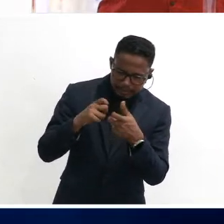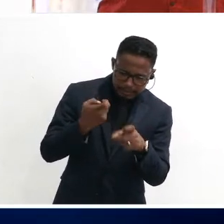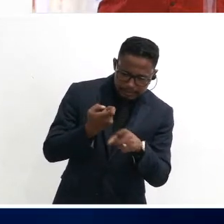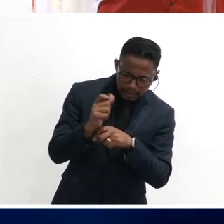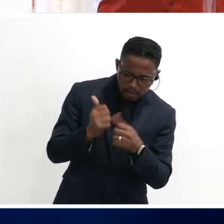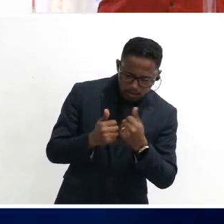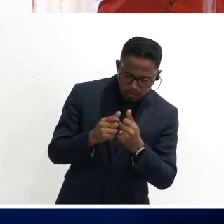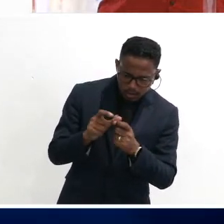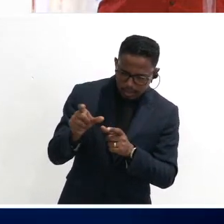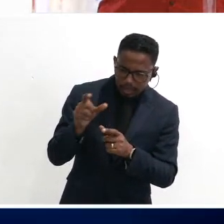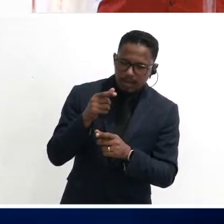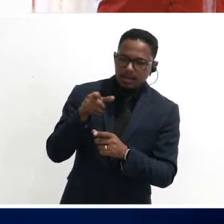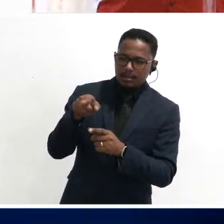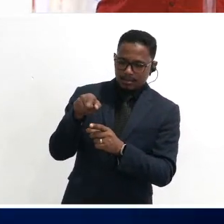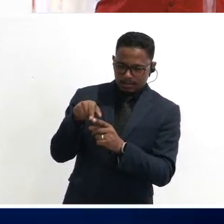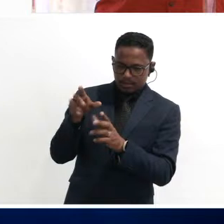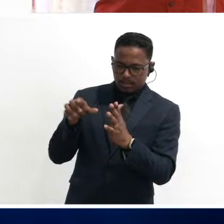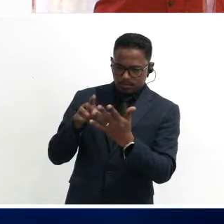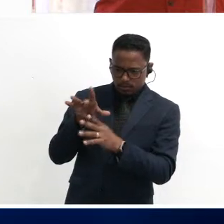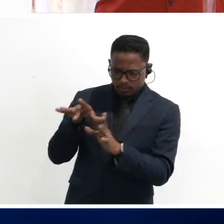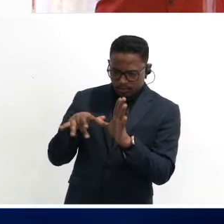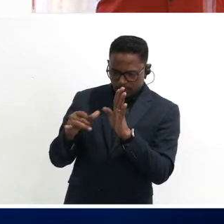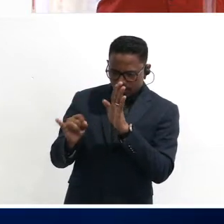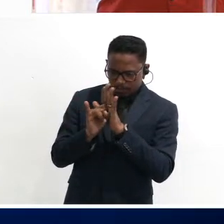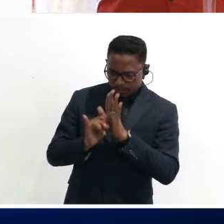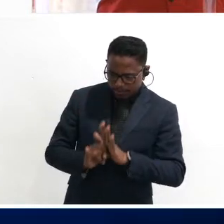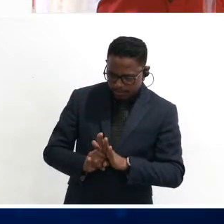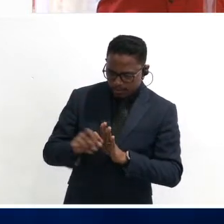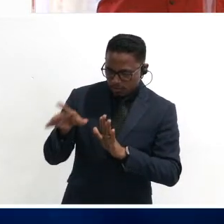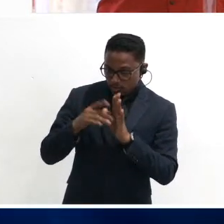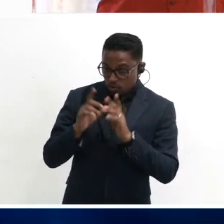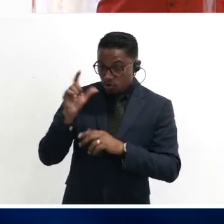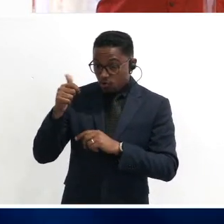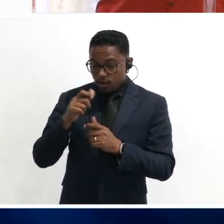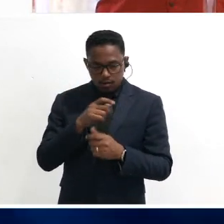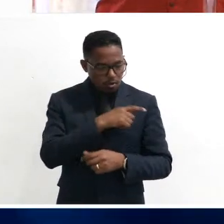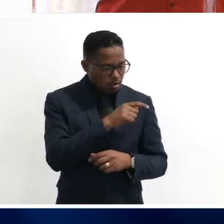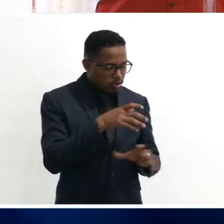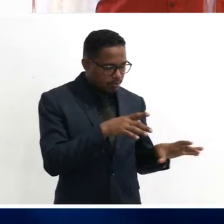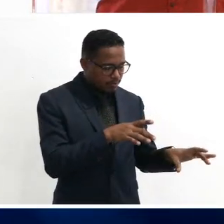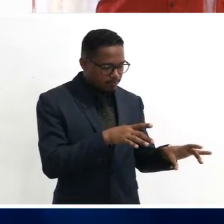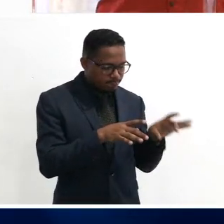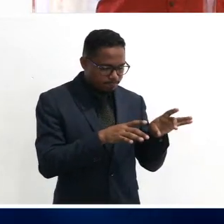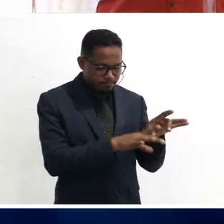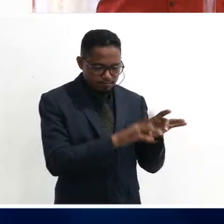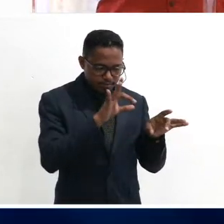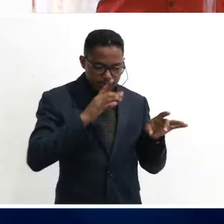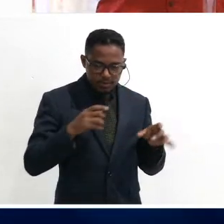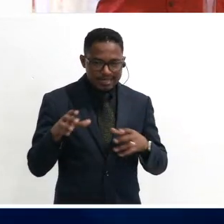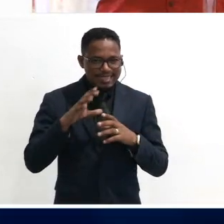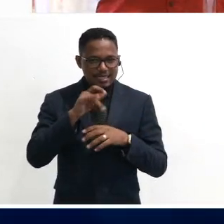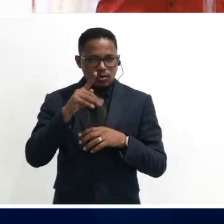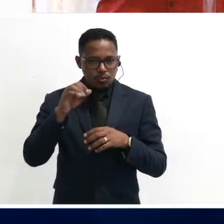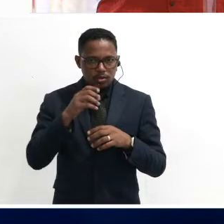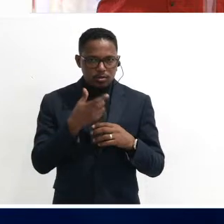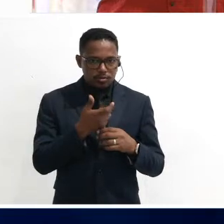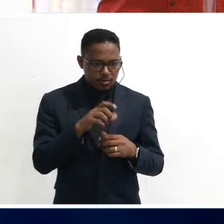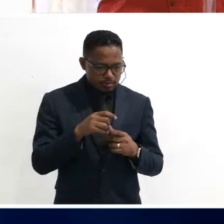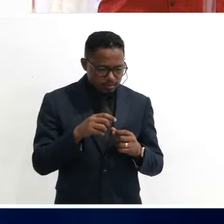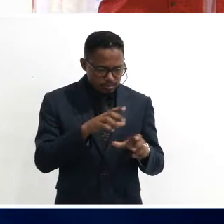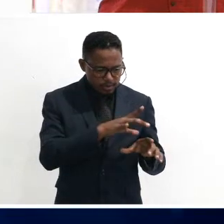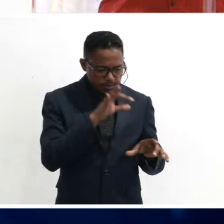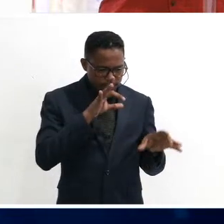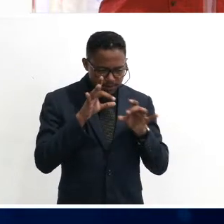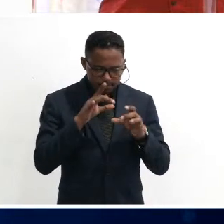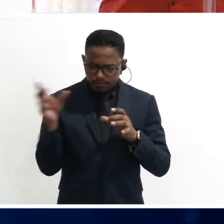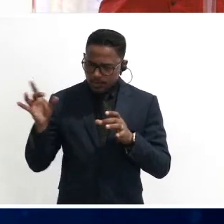place, kind of like activating a fuse and cutting out one part of the circuit and using a different part.